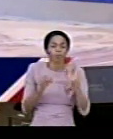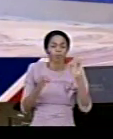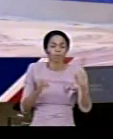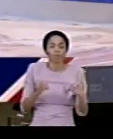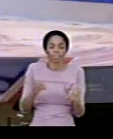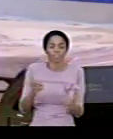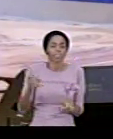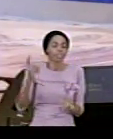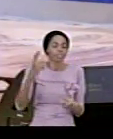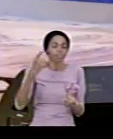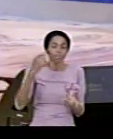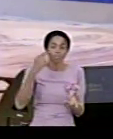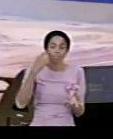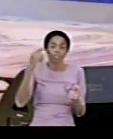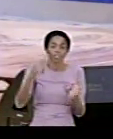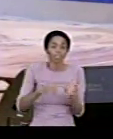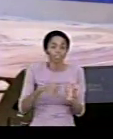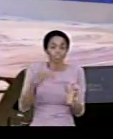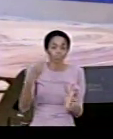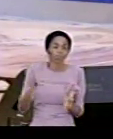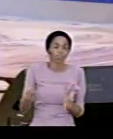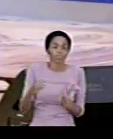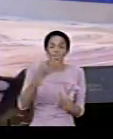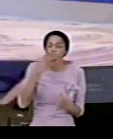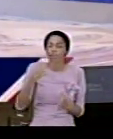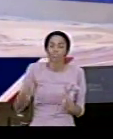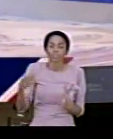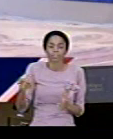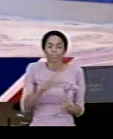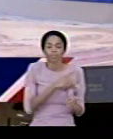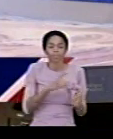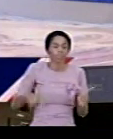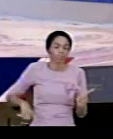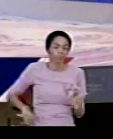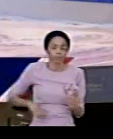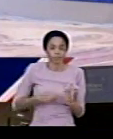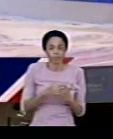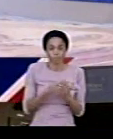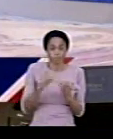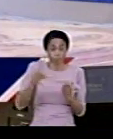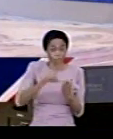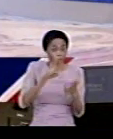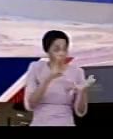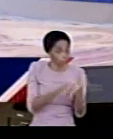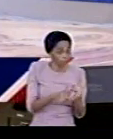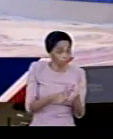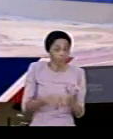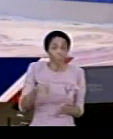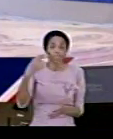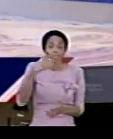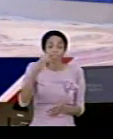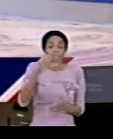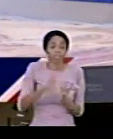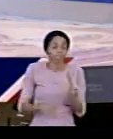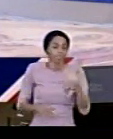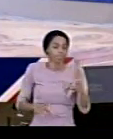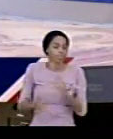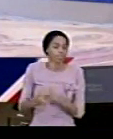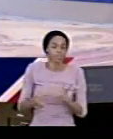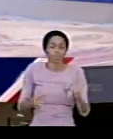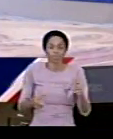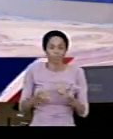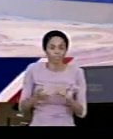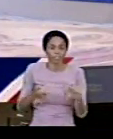of the law. We read already Galatians chapter 3, verse 10, where it tells